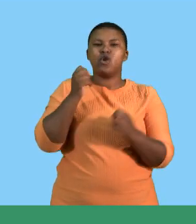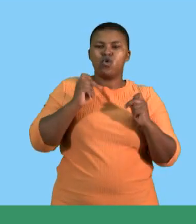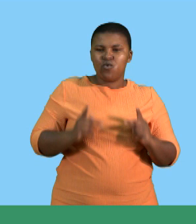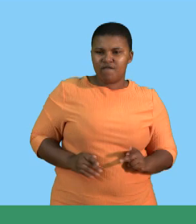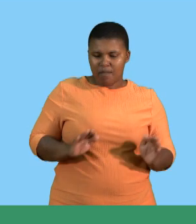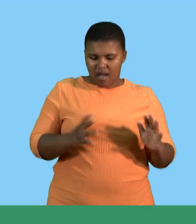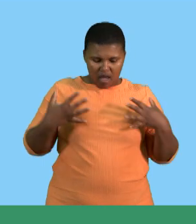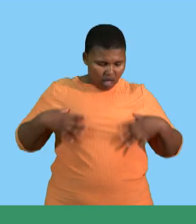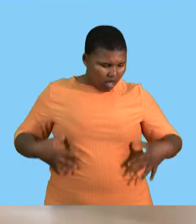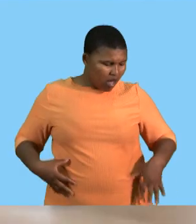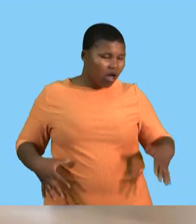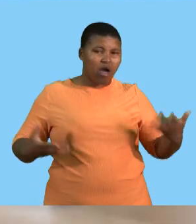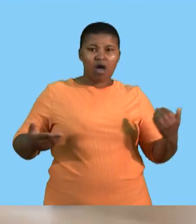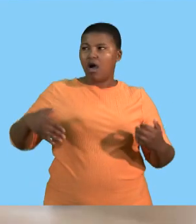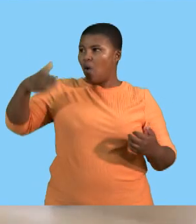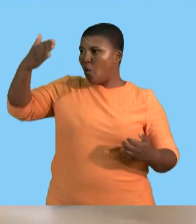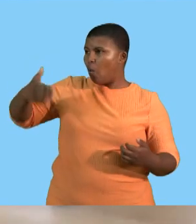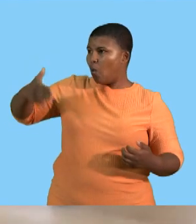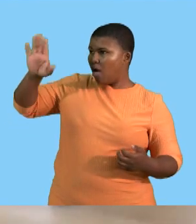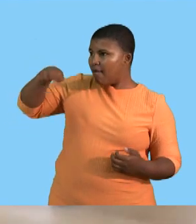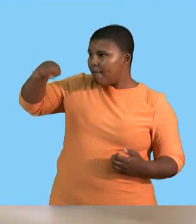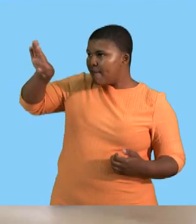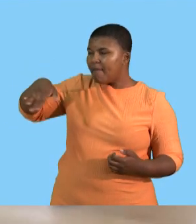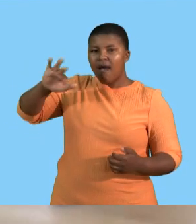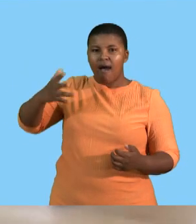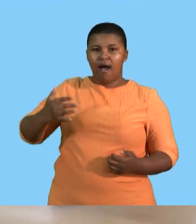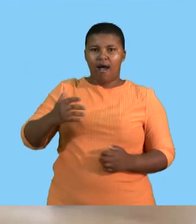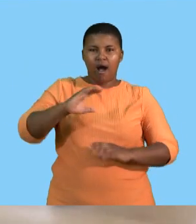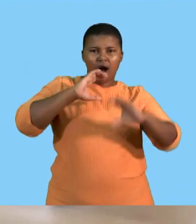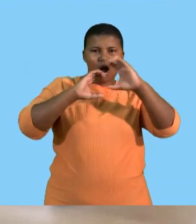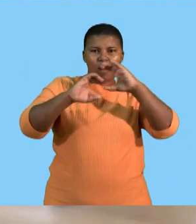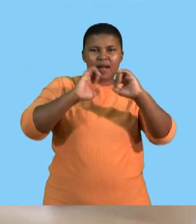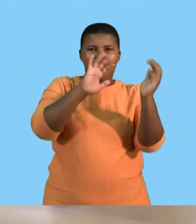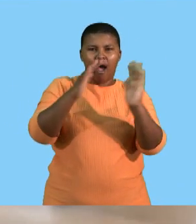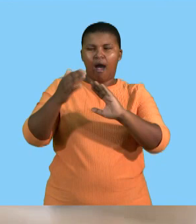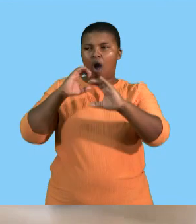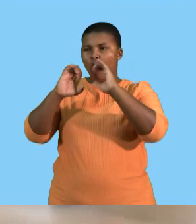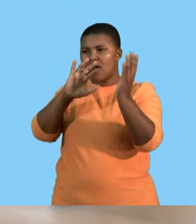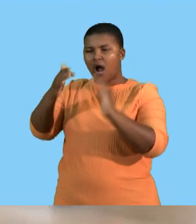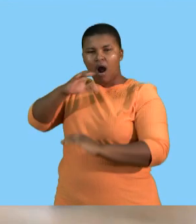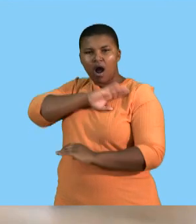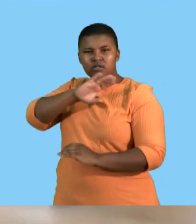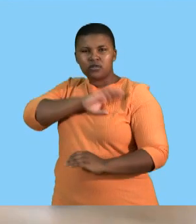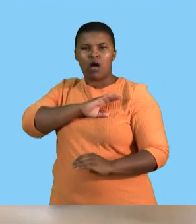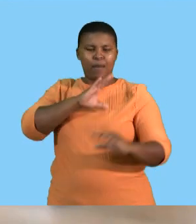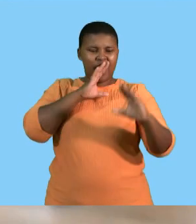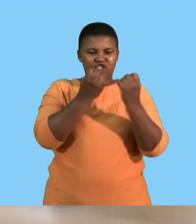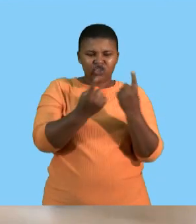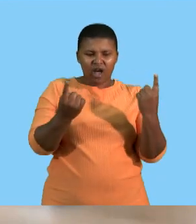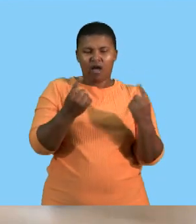how the walls are painted, how they address each other and talk to the customers. So it is public